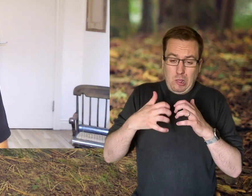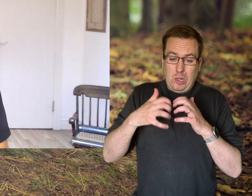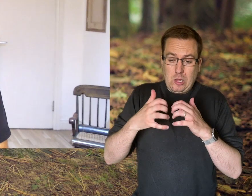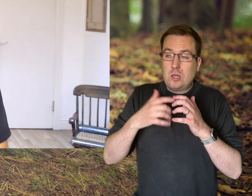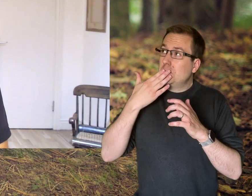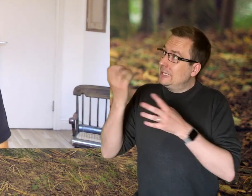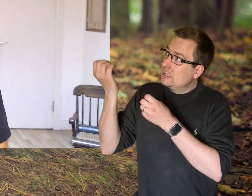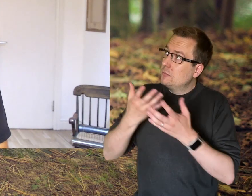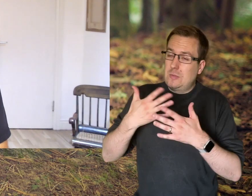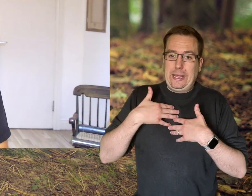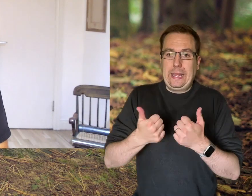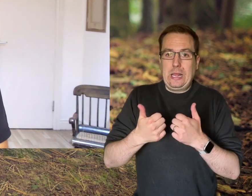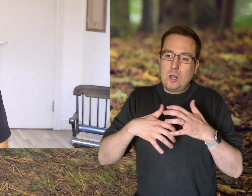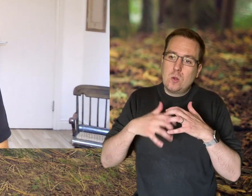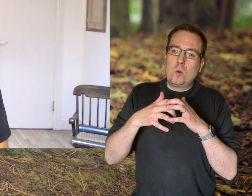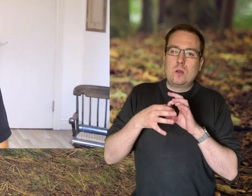you bring unity.